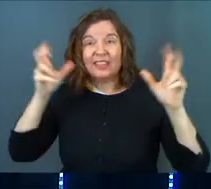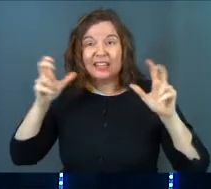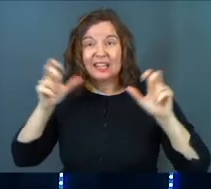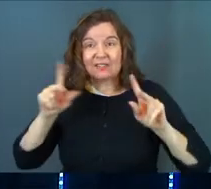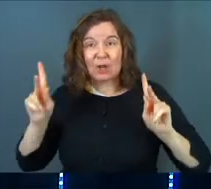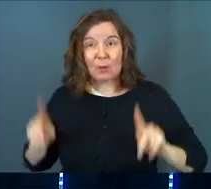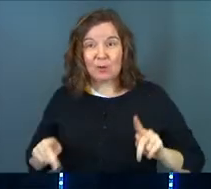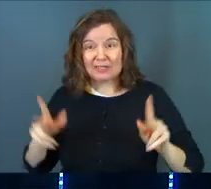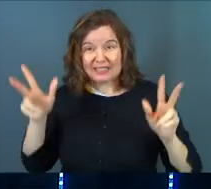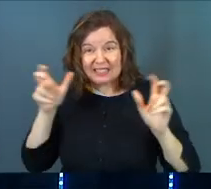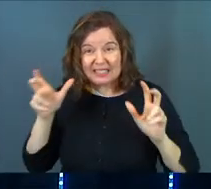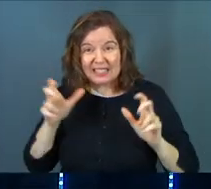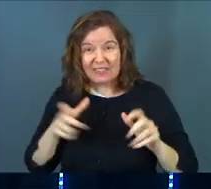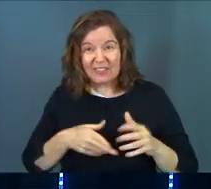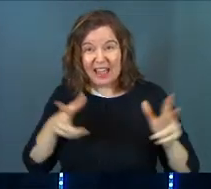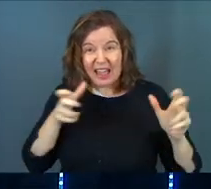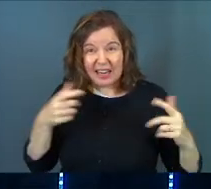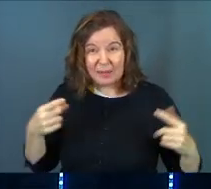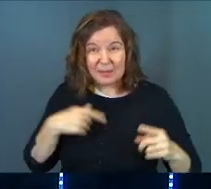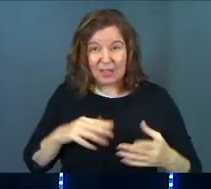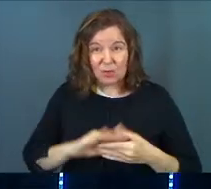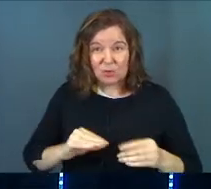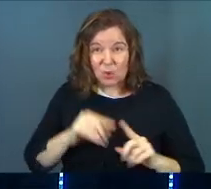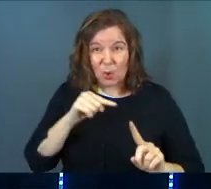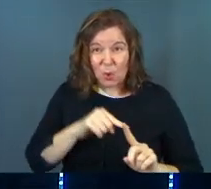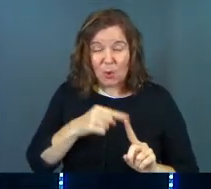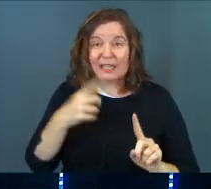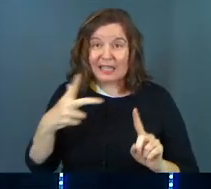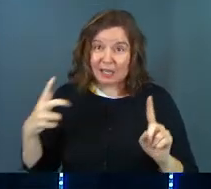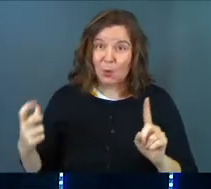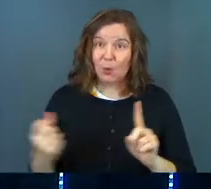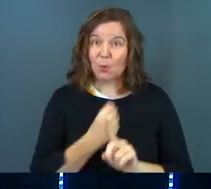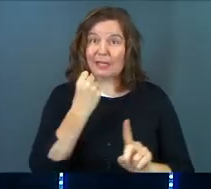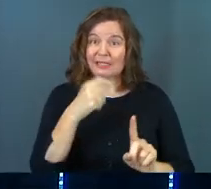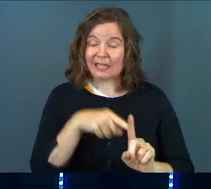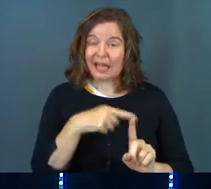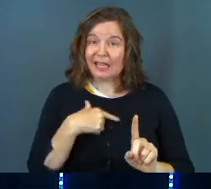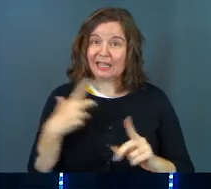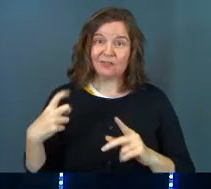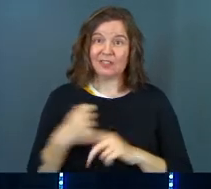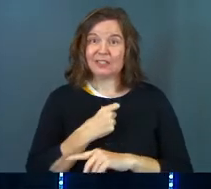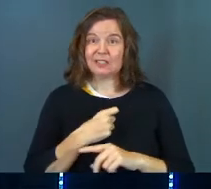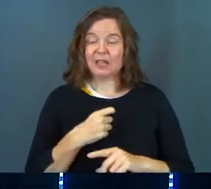evil person, the evil enemy in the story, he wins, and